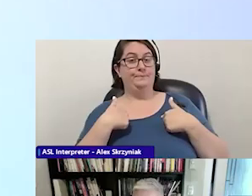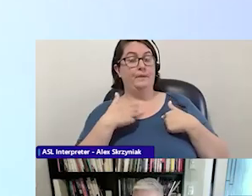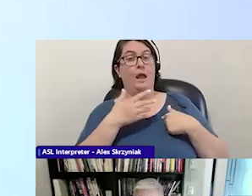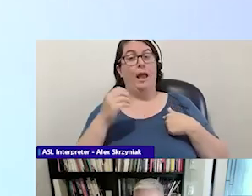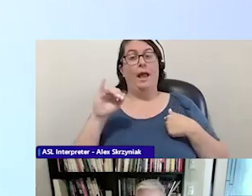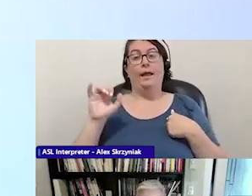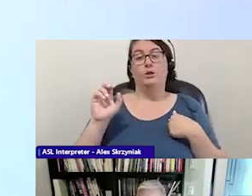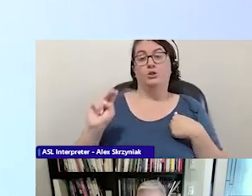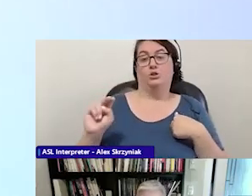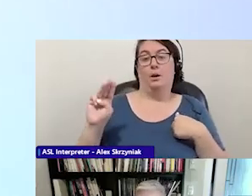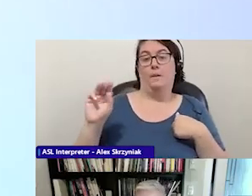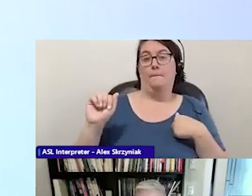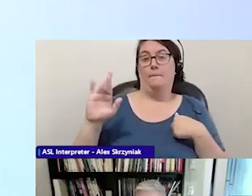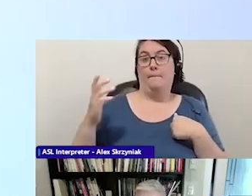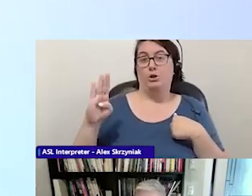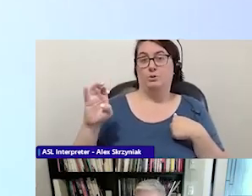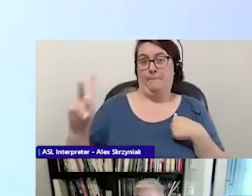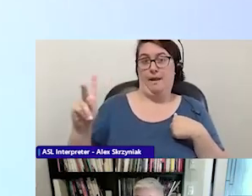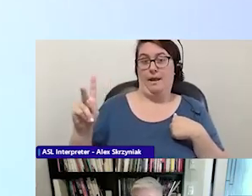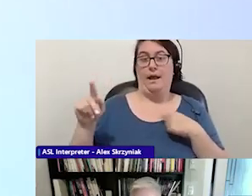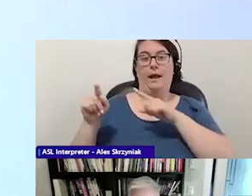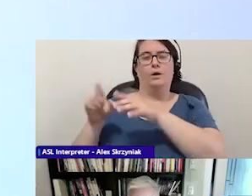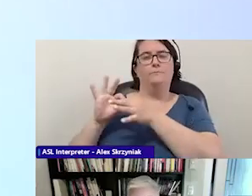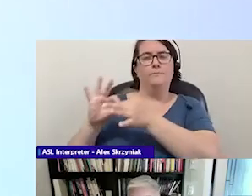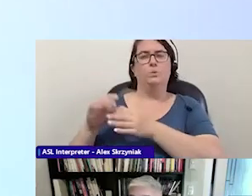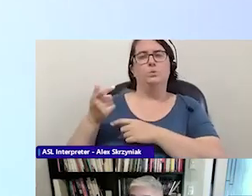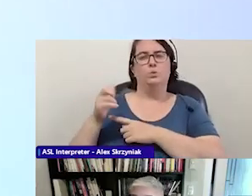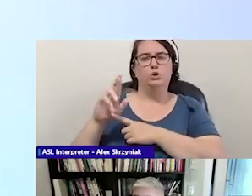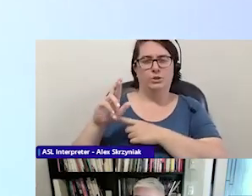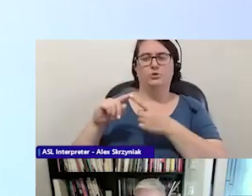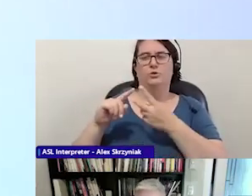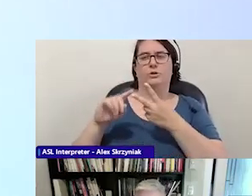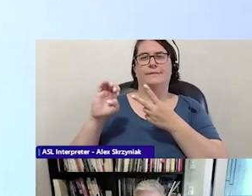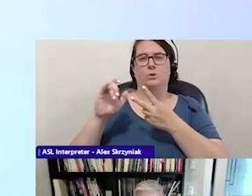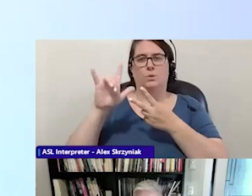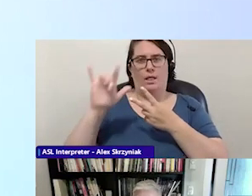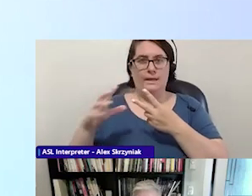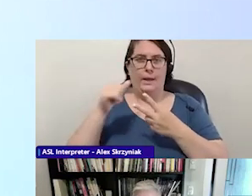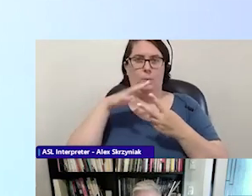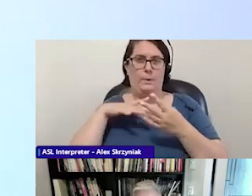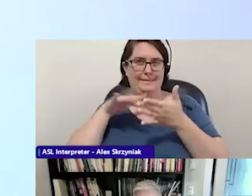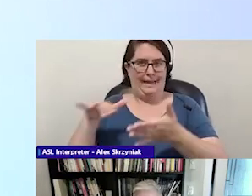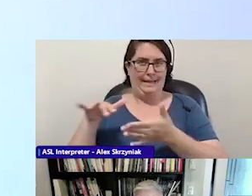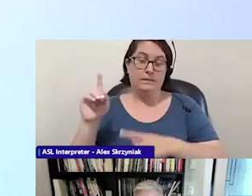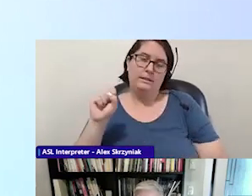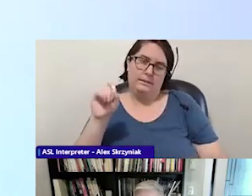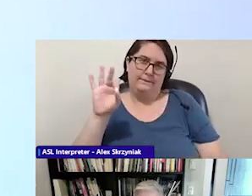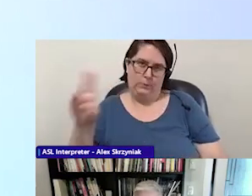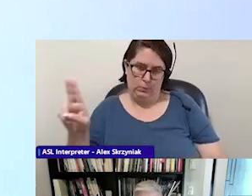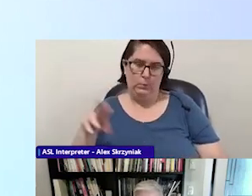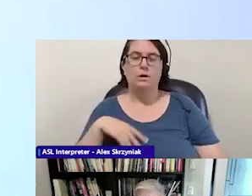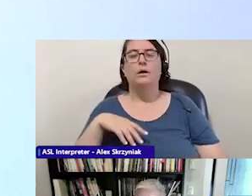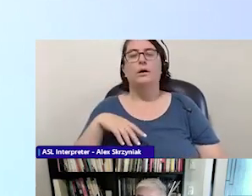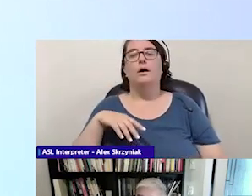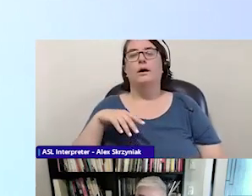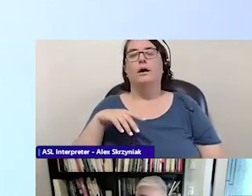Jen Marchbank are both in gender, sexuality, and women's studies at Simon Fraser. And as you